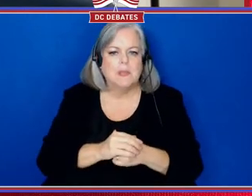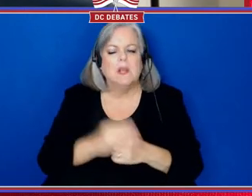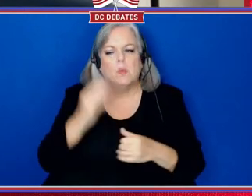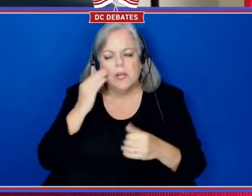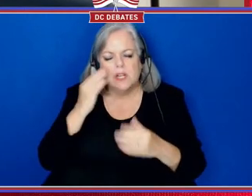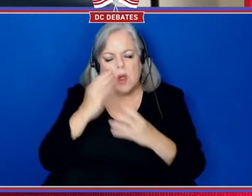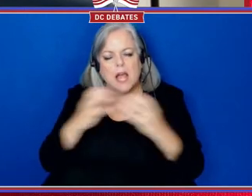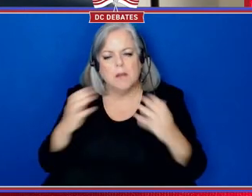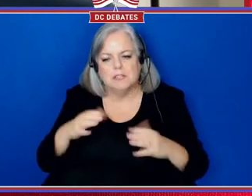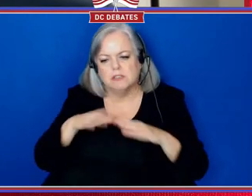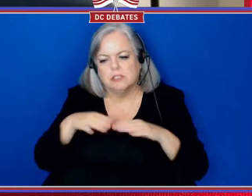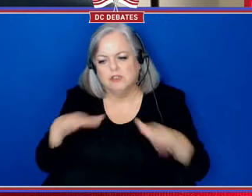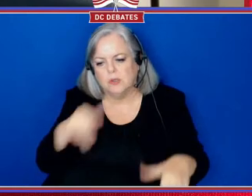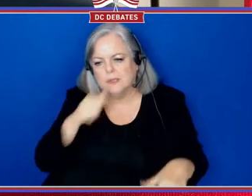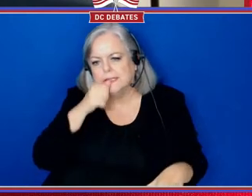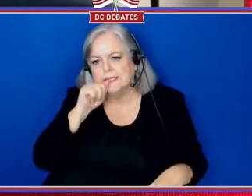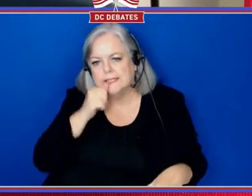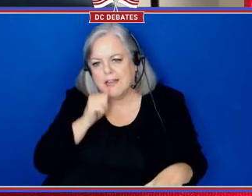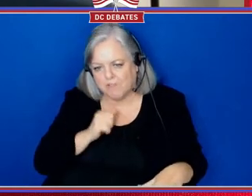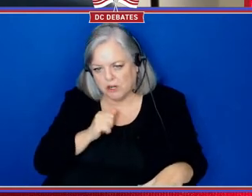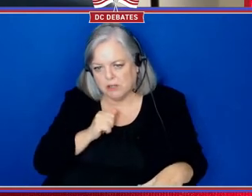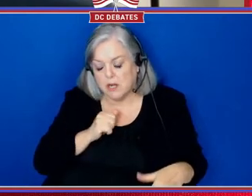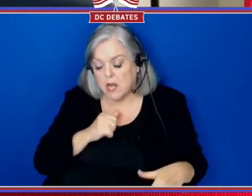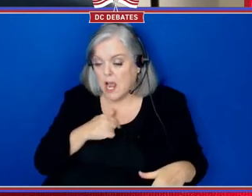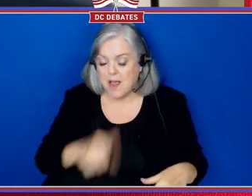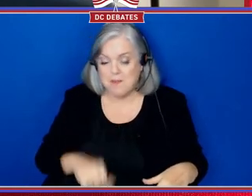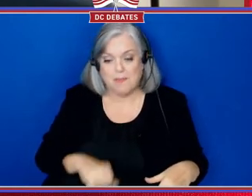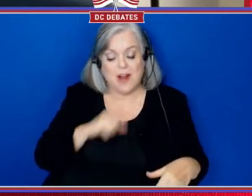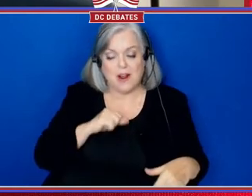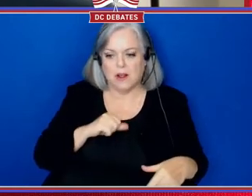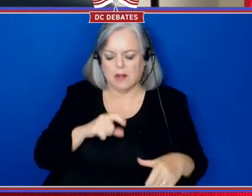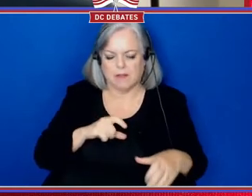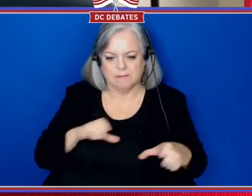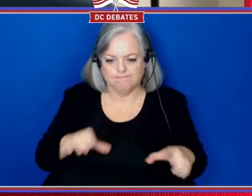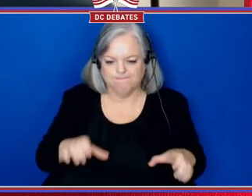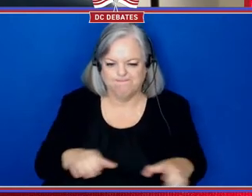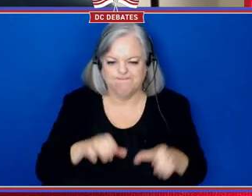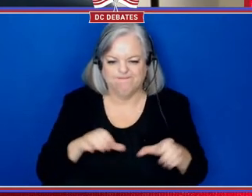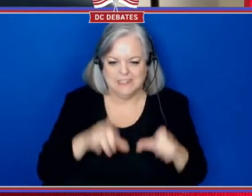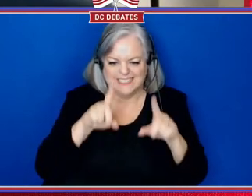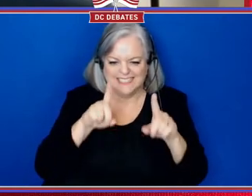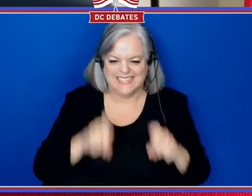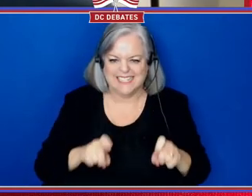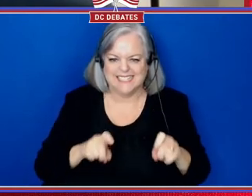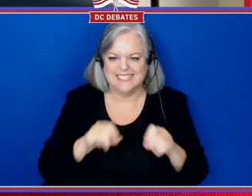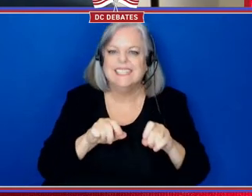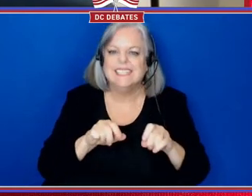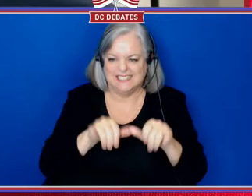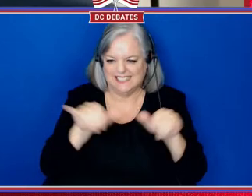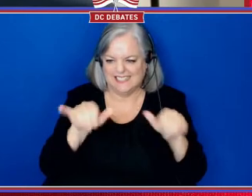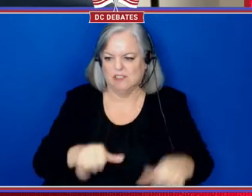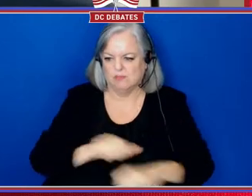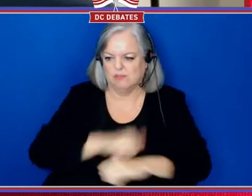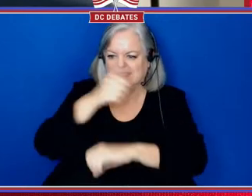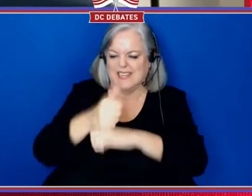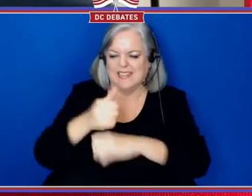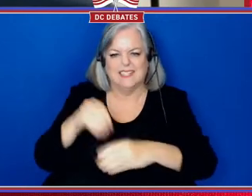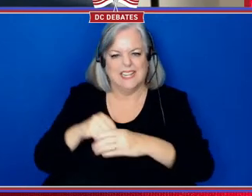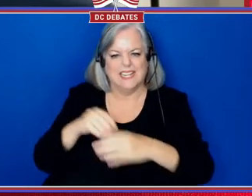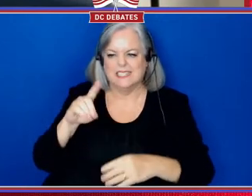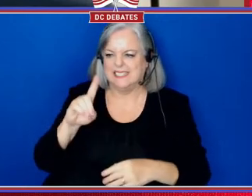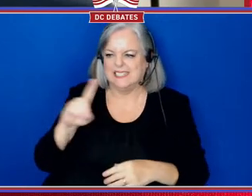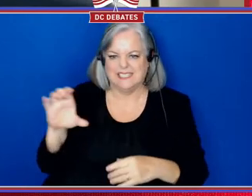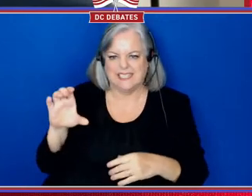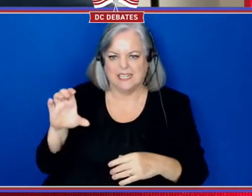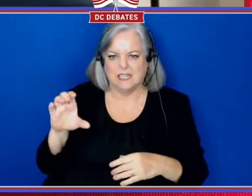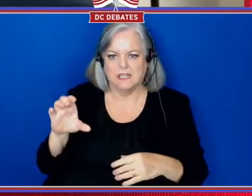I'm proud of the very robust testing system that we put up in the District of Columbia that we think was the